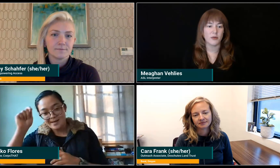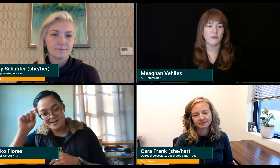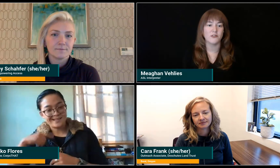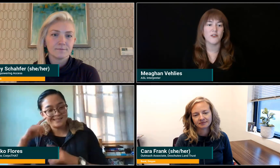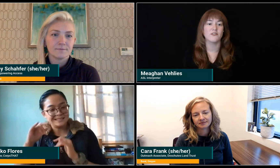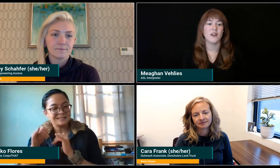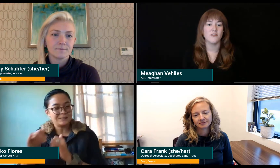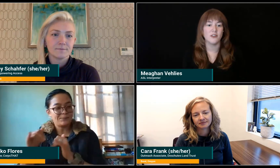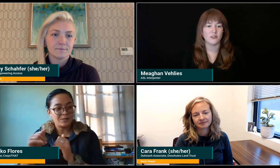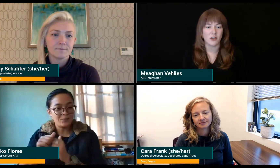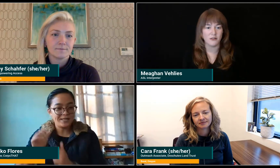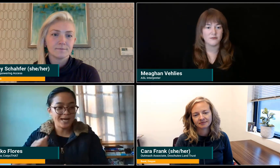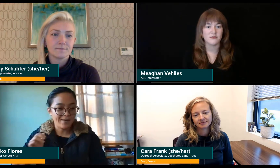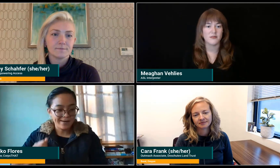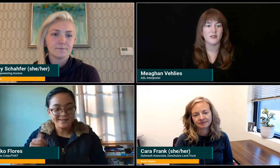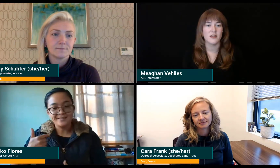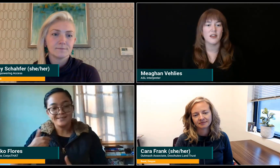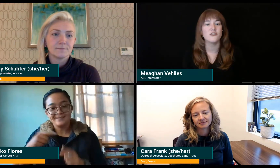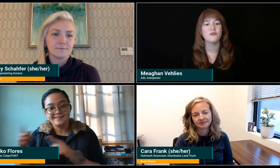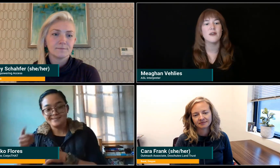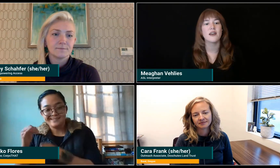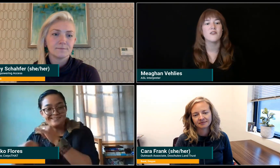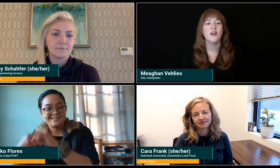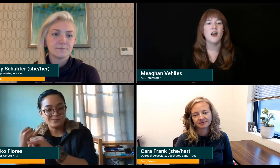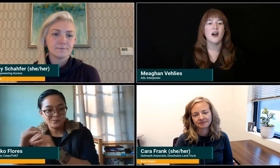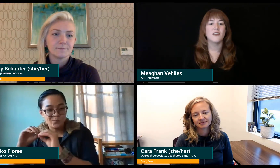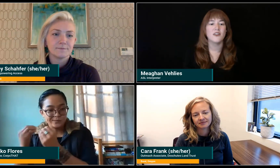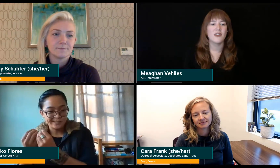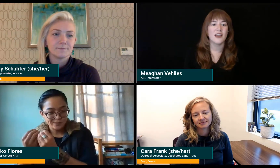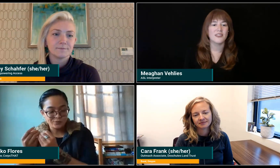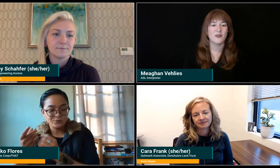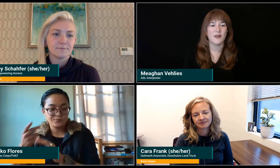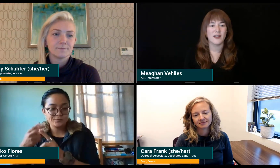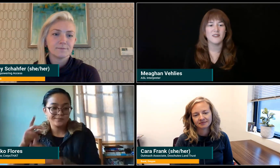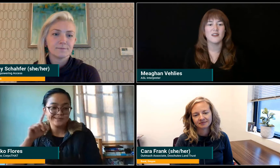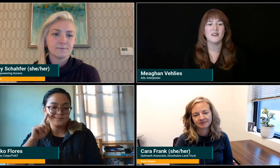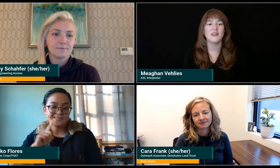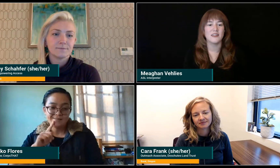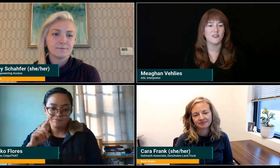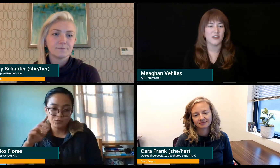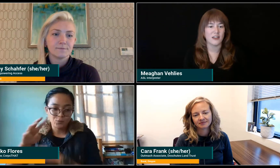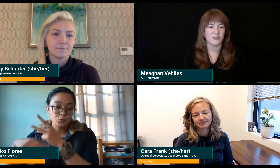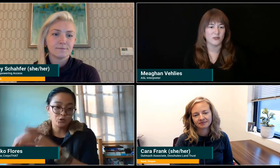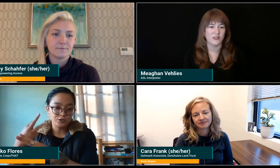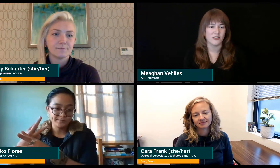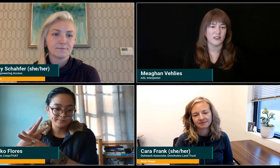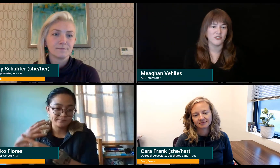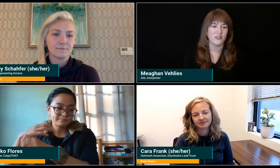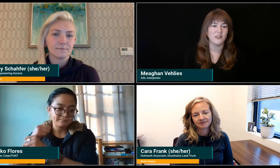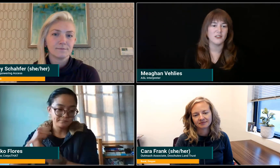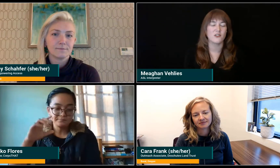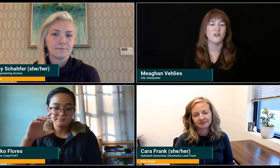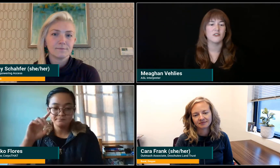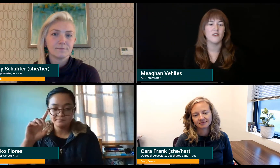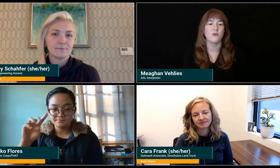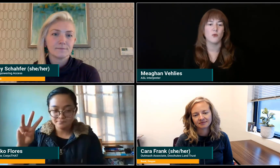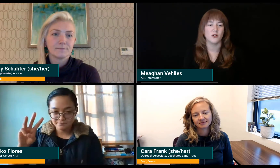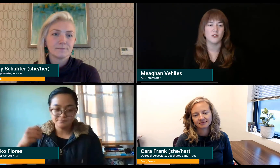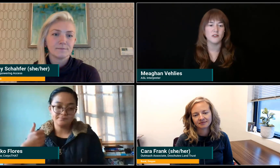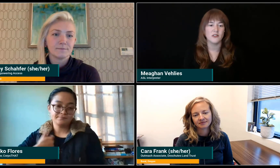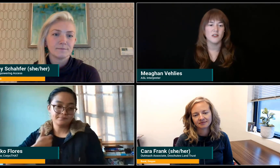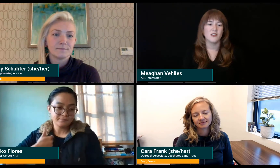Our nonprofit was founded 5 years ago. I do have another hat that I wear in an international organization. It's called